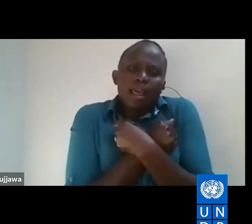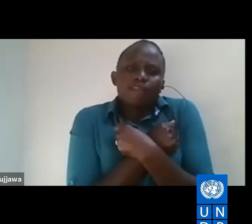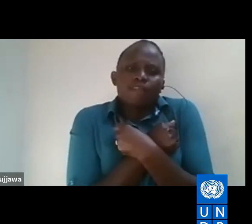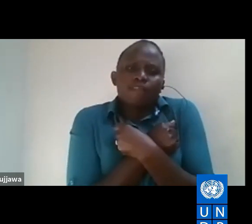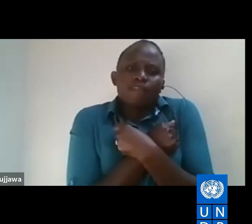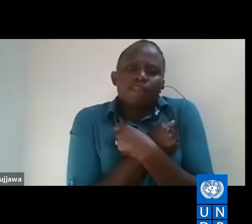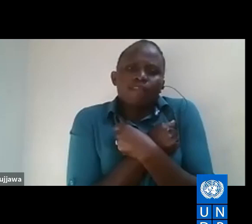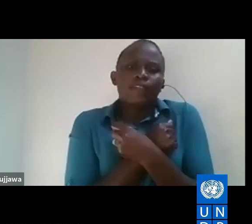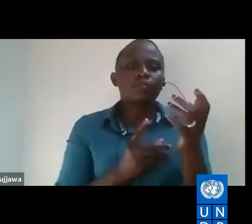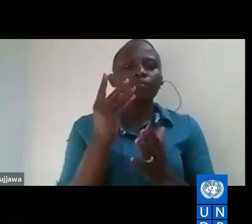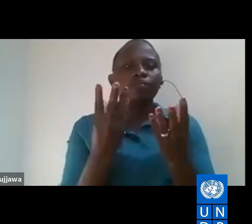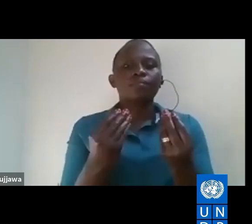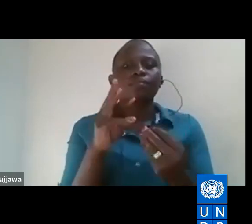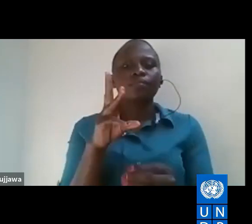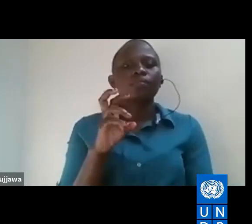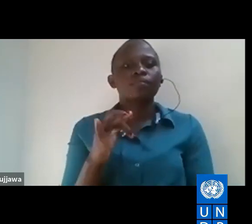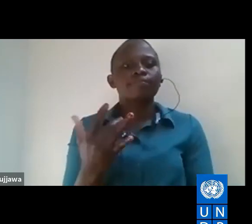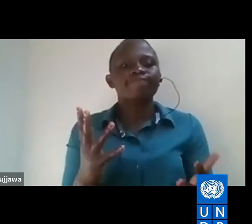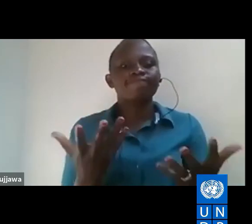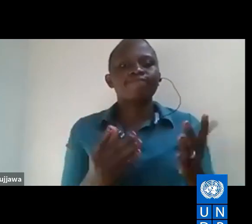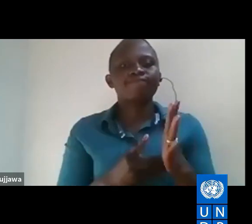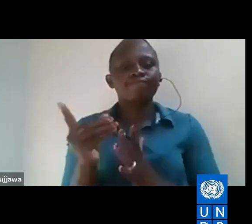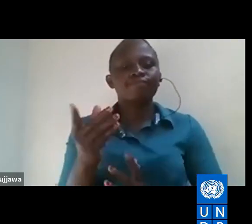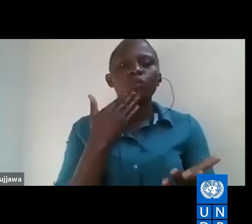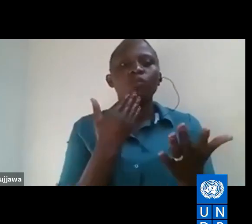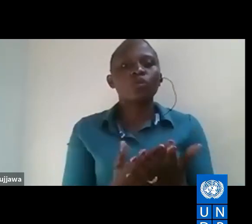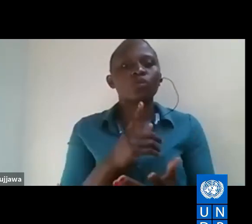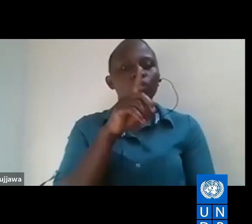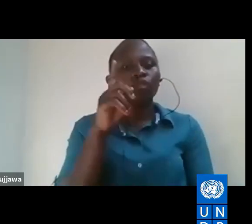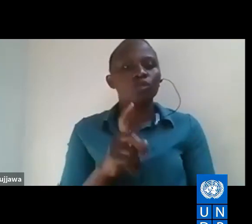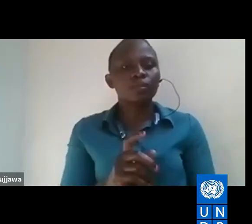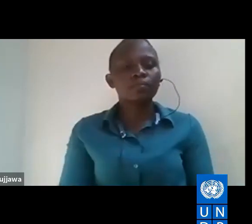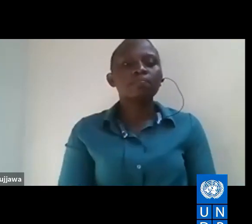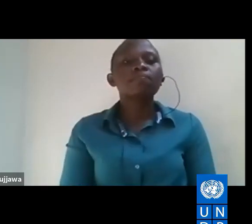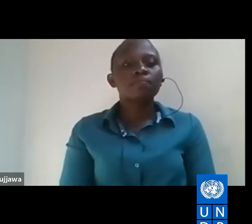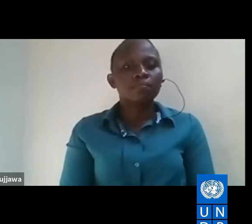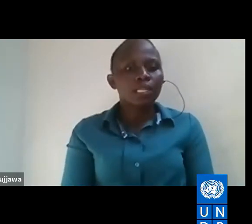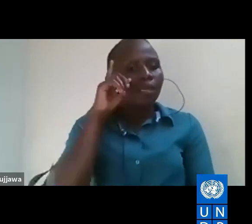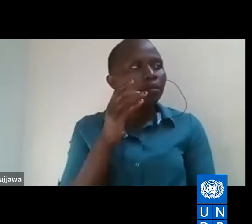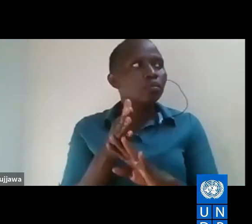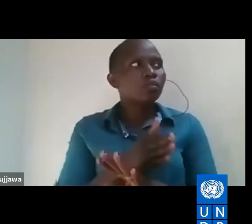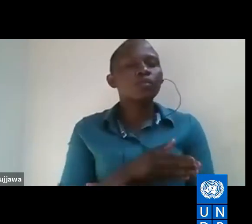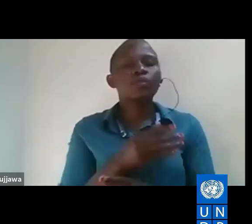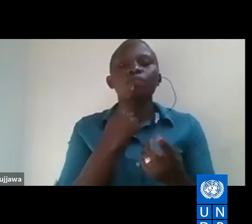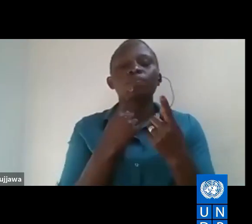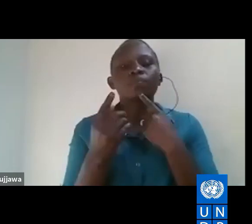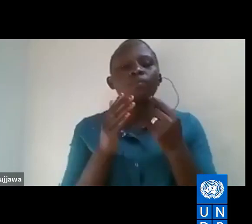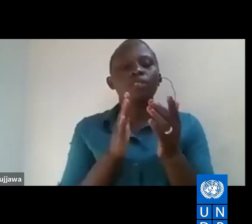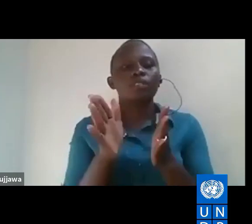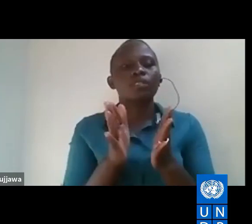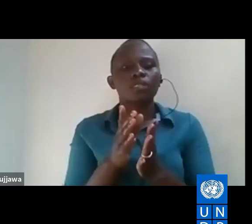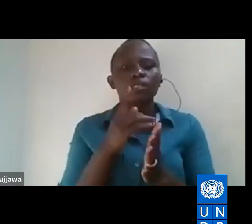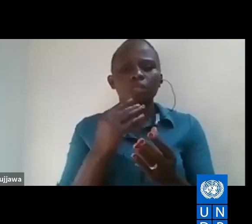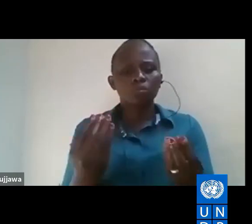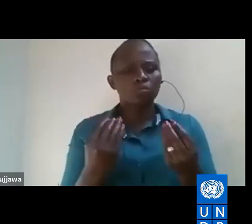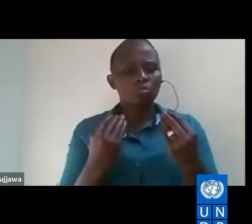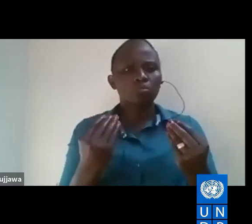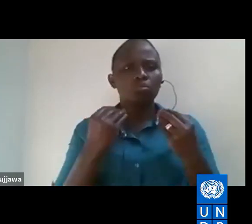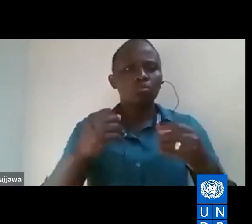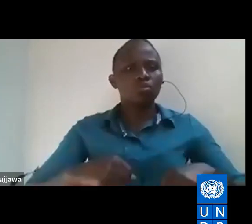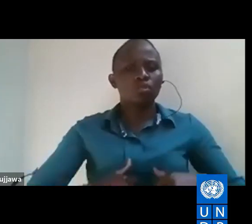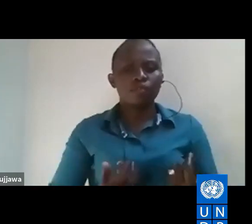Very good question. I think one of the panelists did mention that he actually taught himself. So I would suggest you start with YouTube, make some good progress